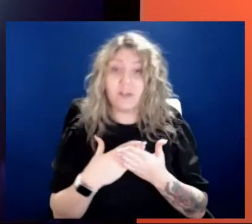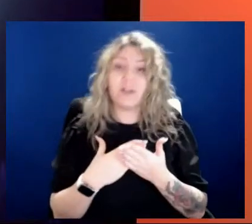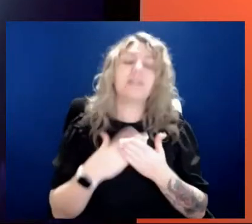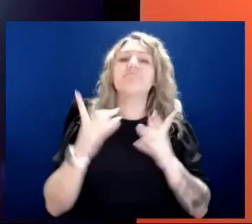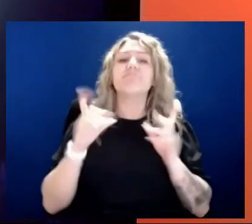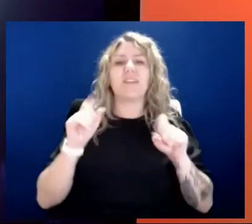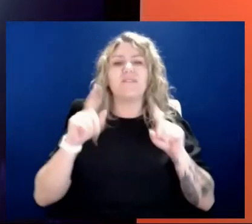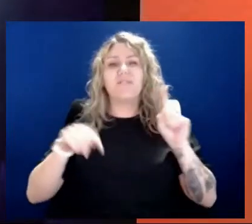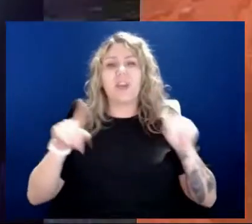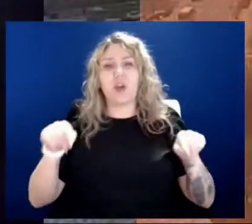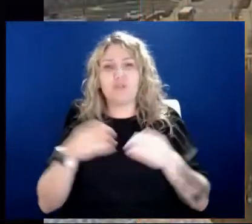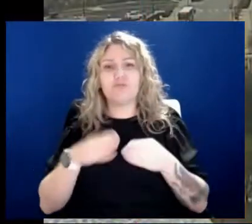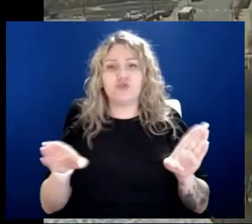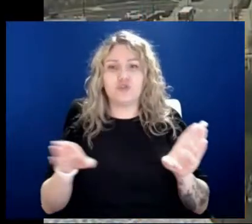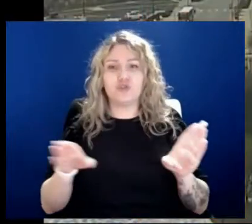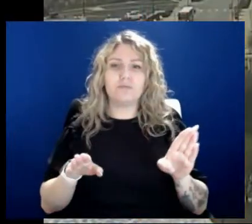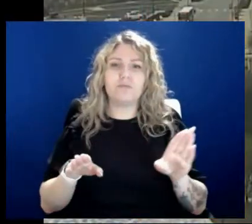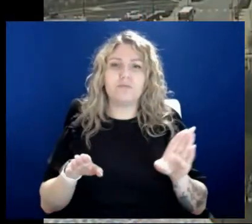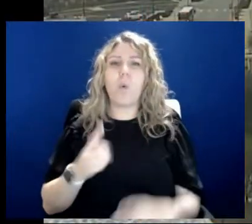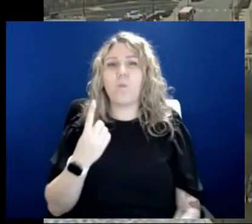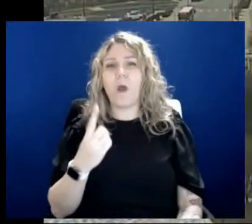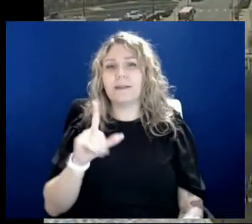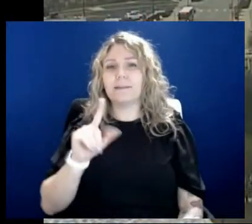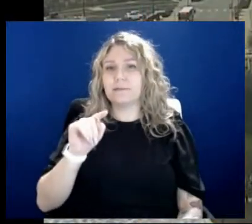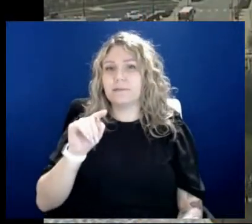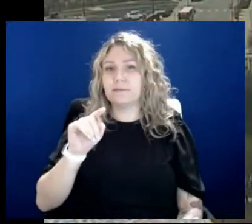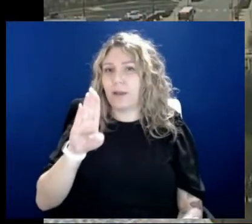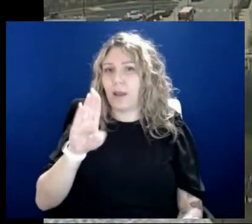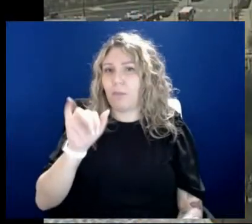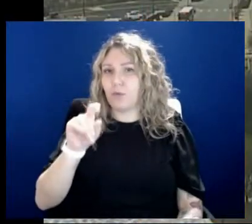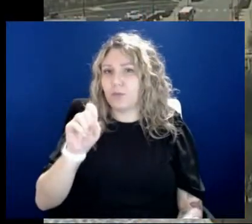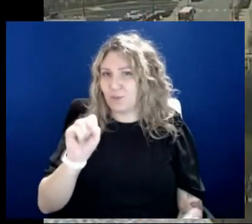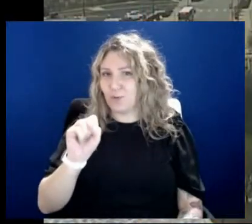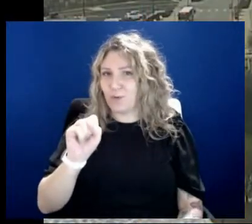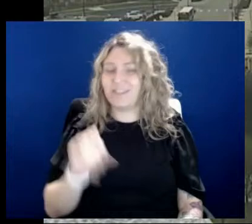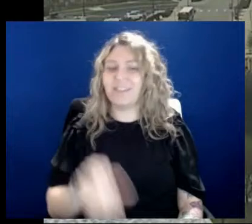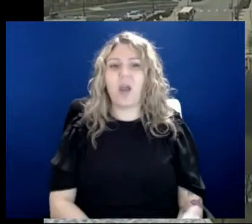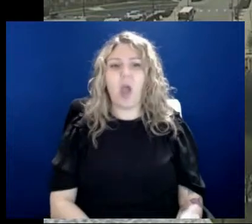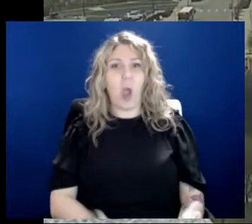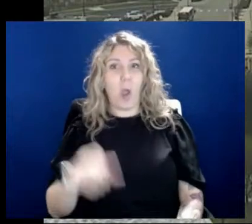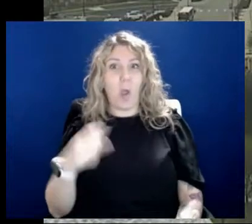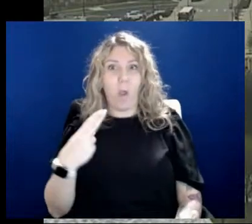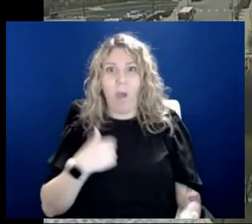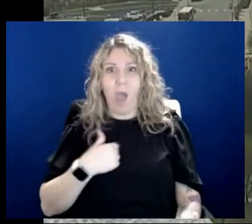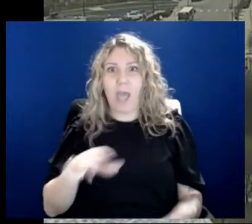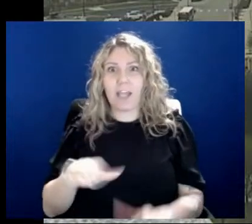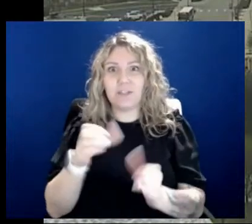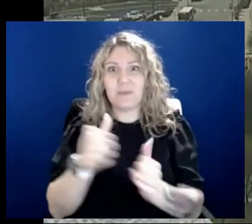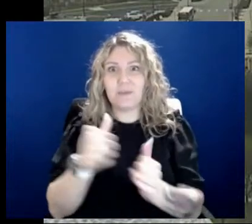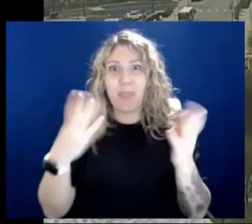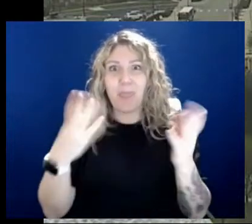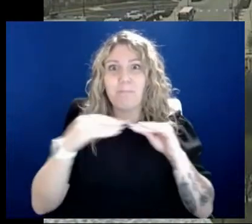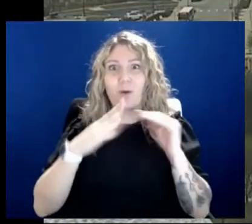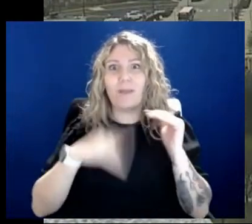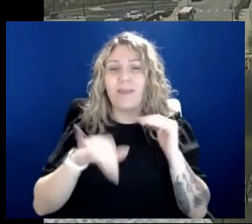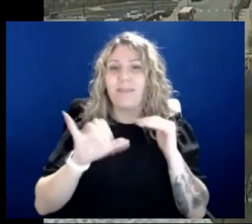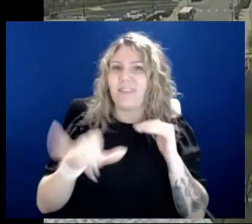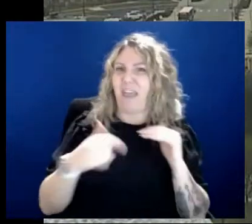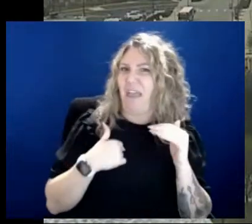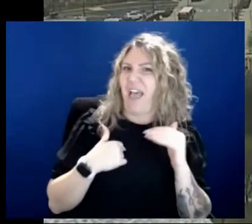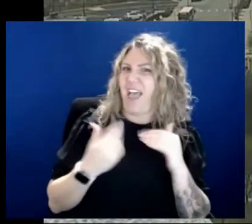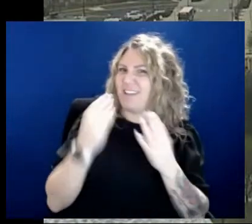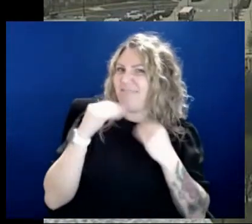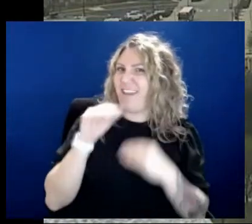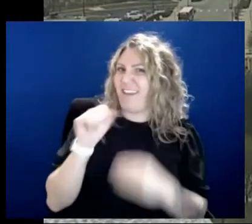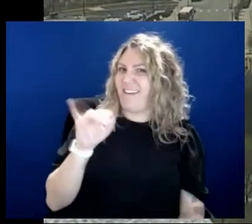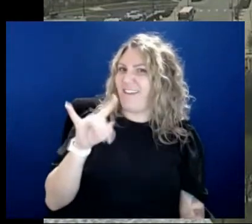general about a tablespoon. Ooh. I do a lot more than that. I had an avocado for dinner last night. I know. Okay,